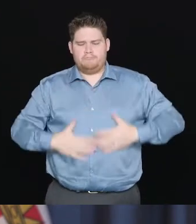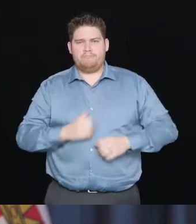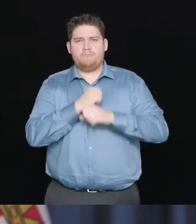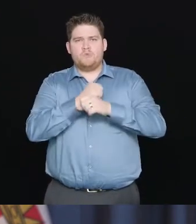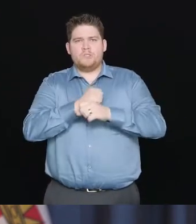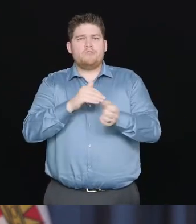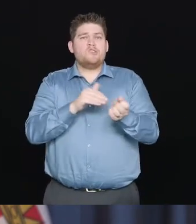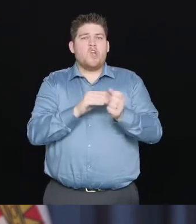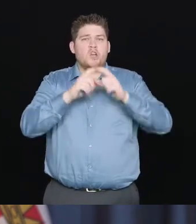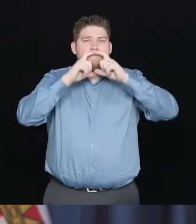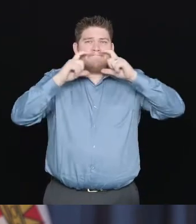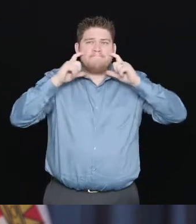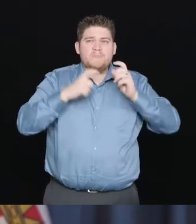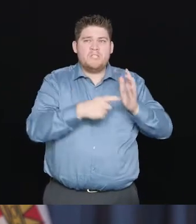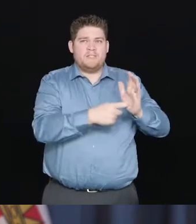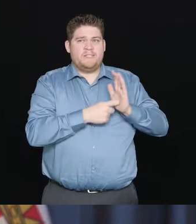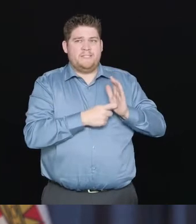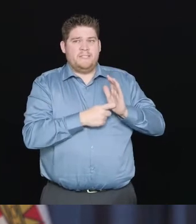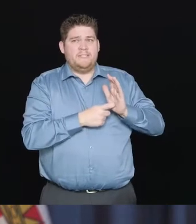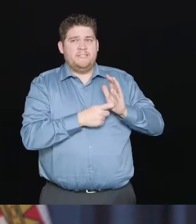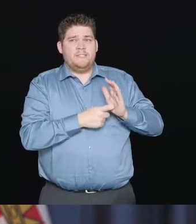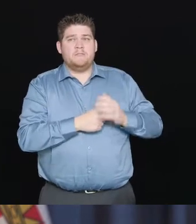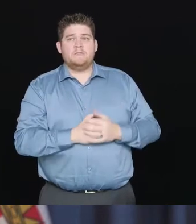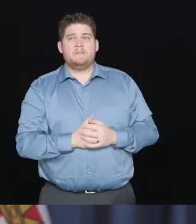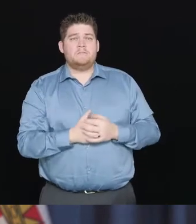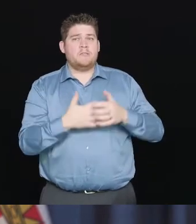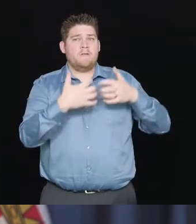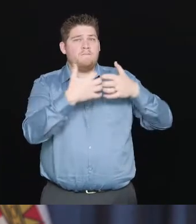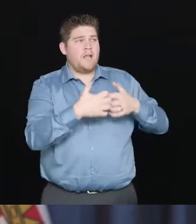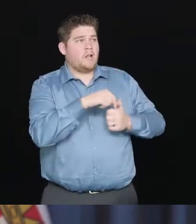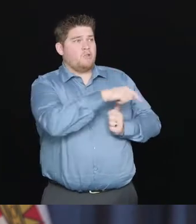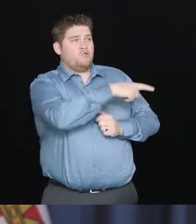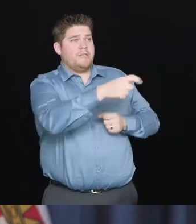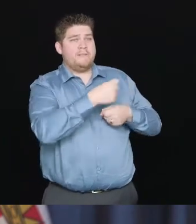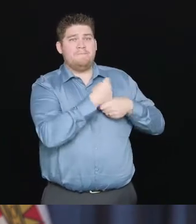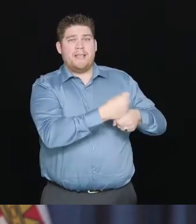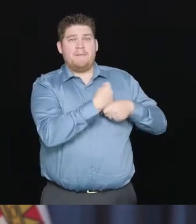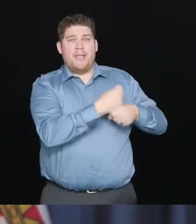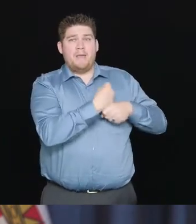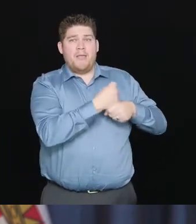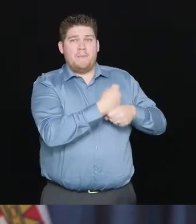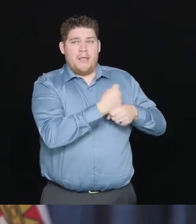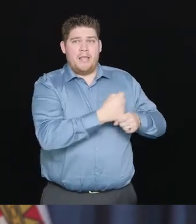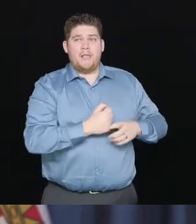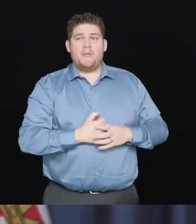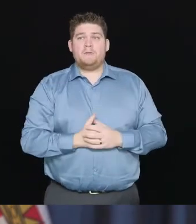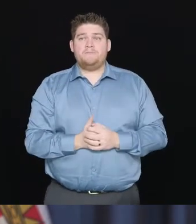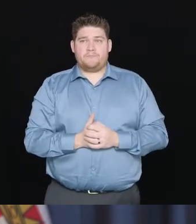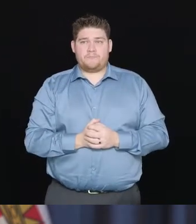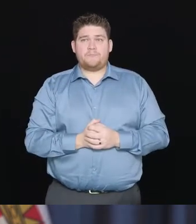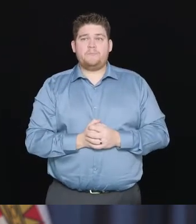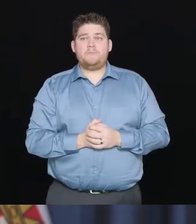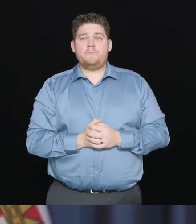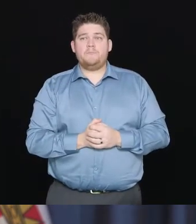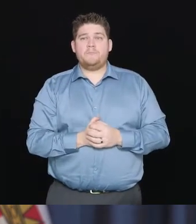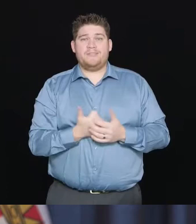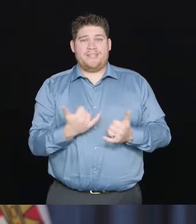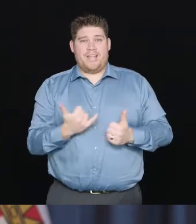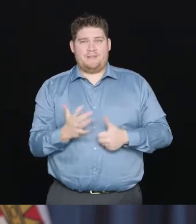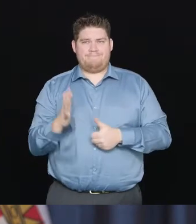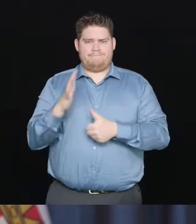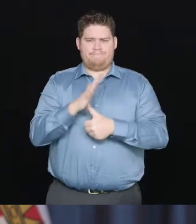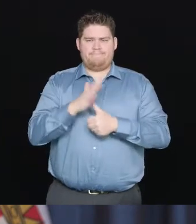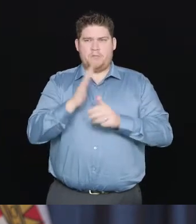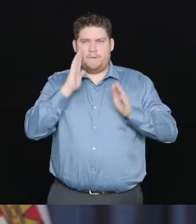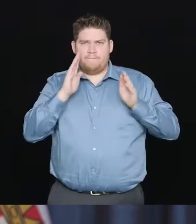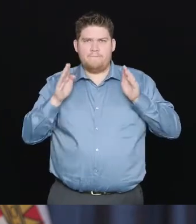chains that all of us use, that our primary focus is to protect healthcare workers, and it's our determination to continue to do so. How are we managing